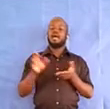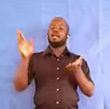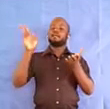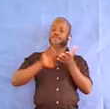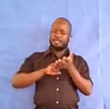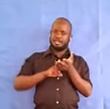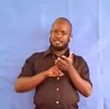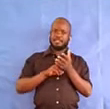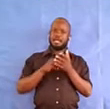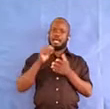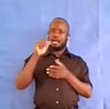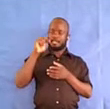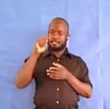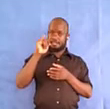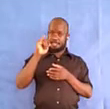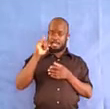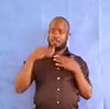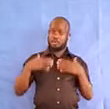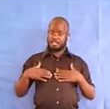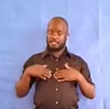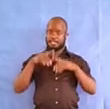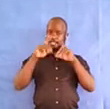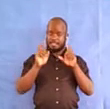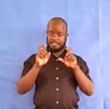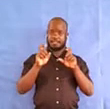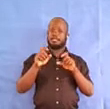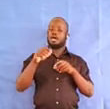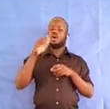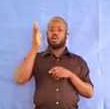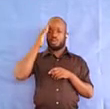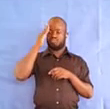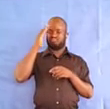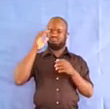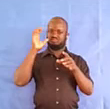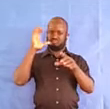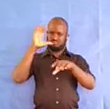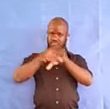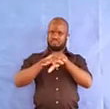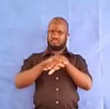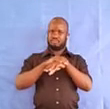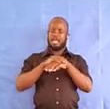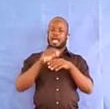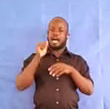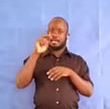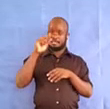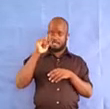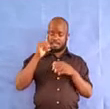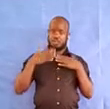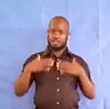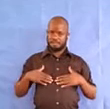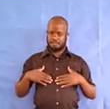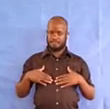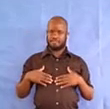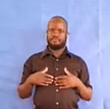The rapid HIV antibody test detects these antibodies, not the virus.